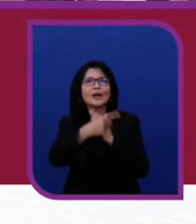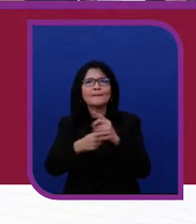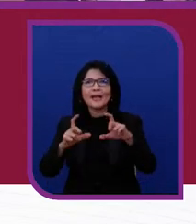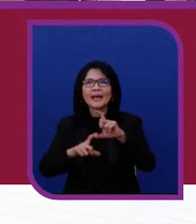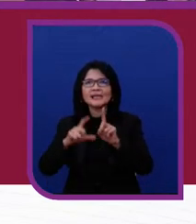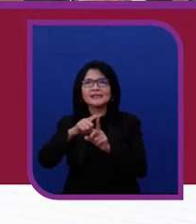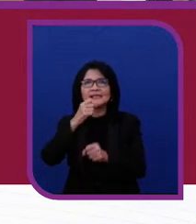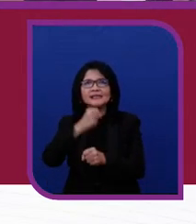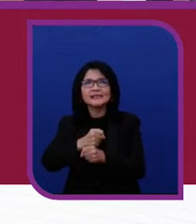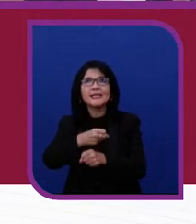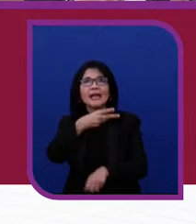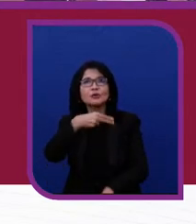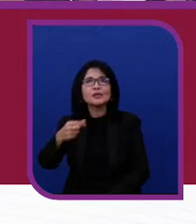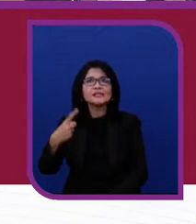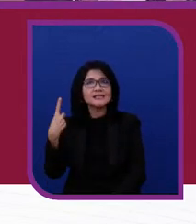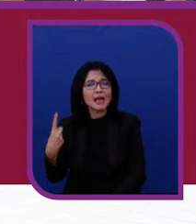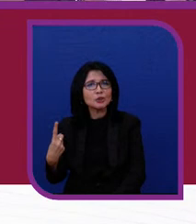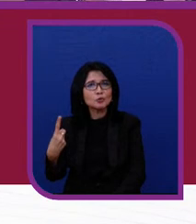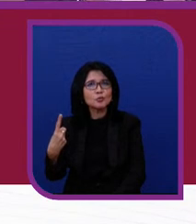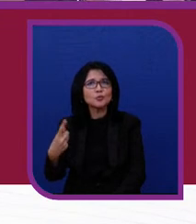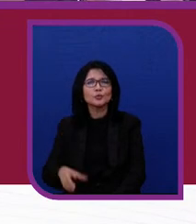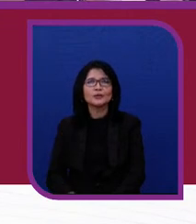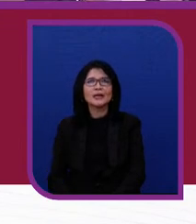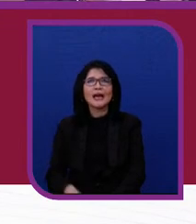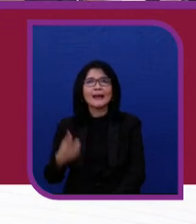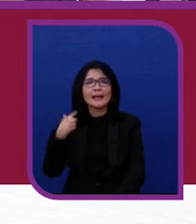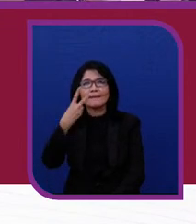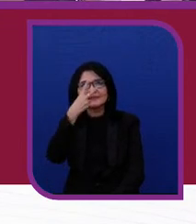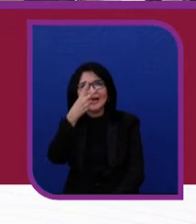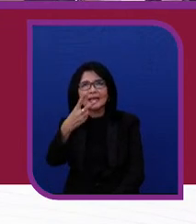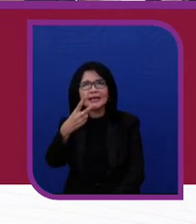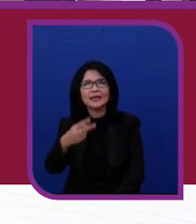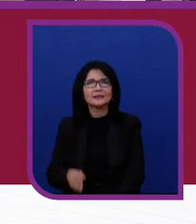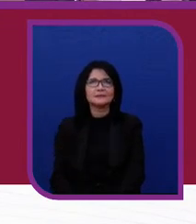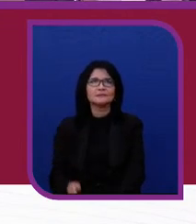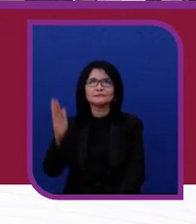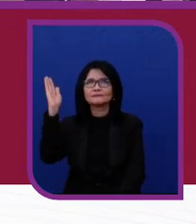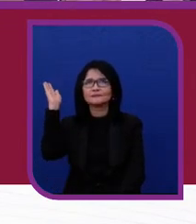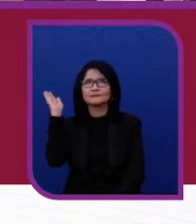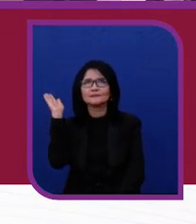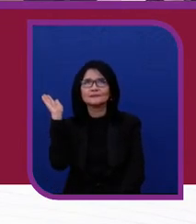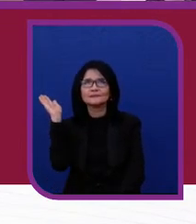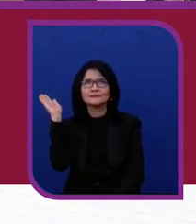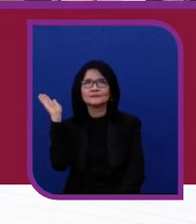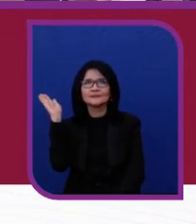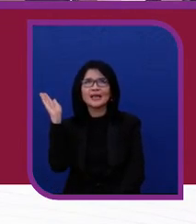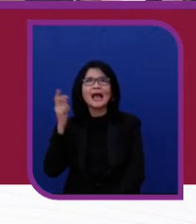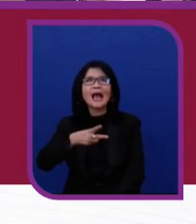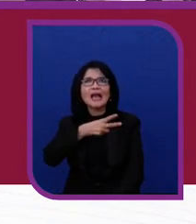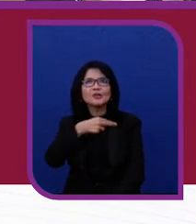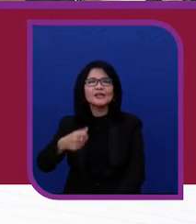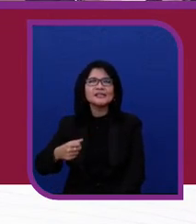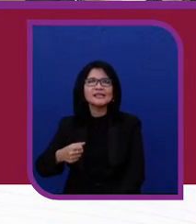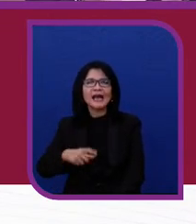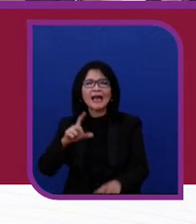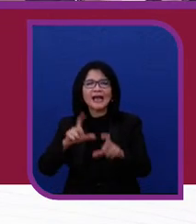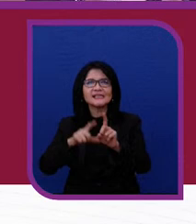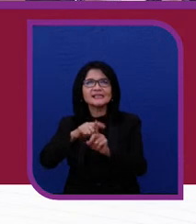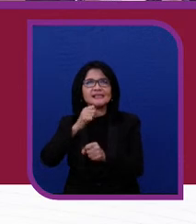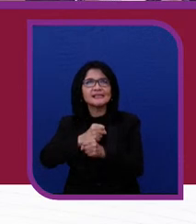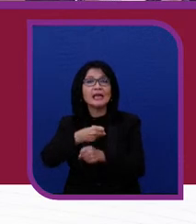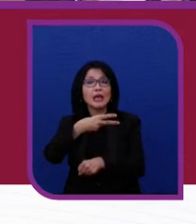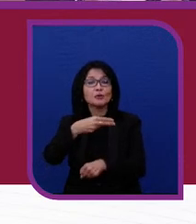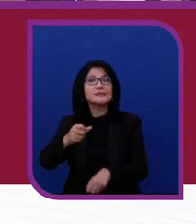nscreen sihir right now things especially the Bear mint